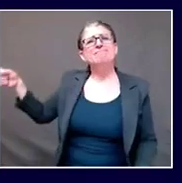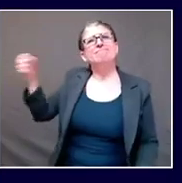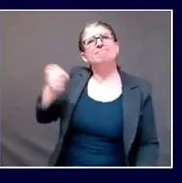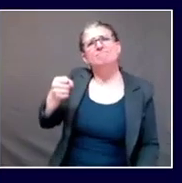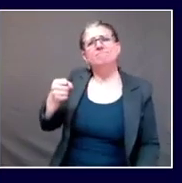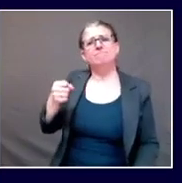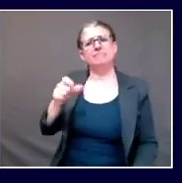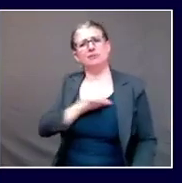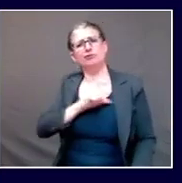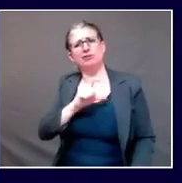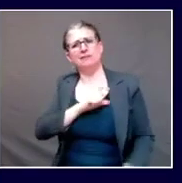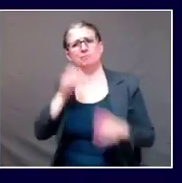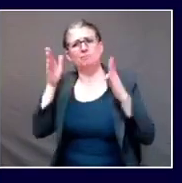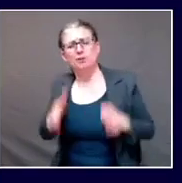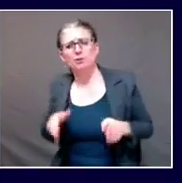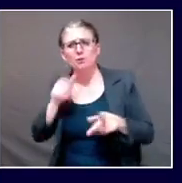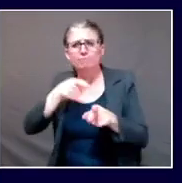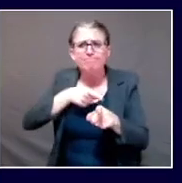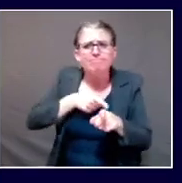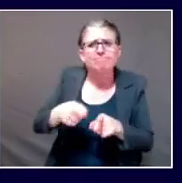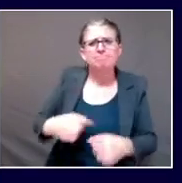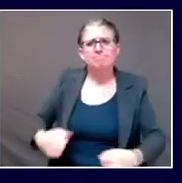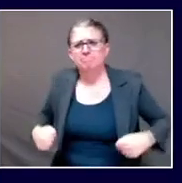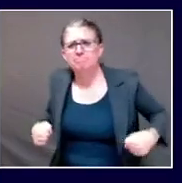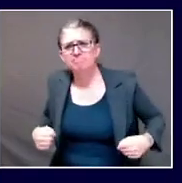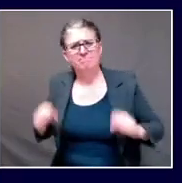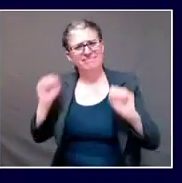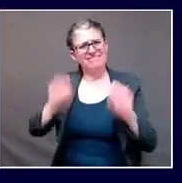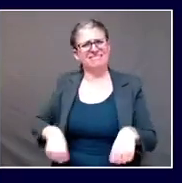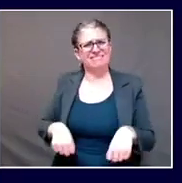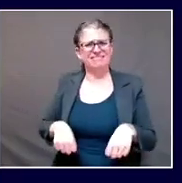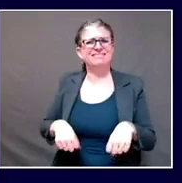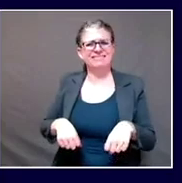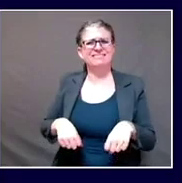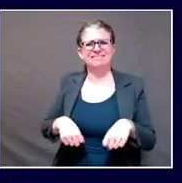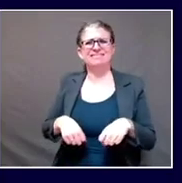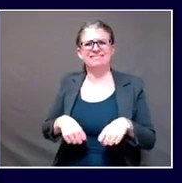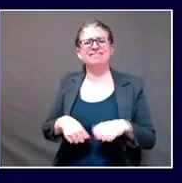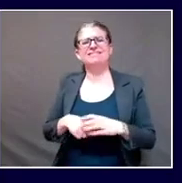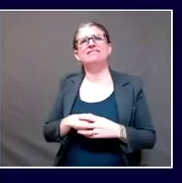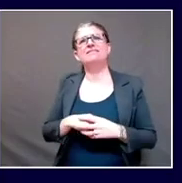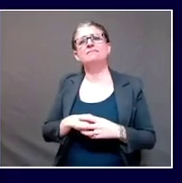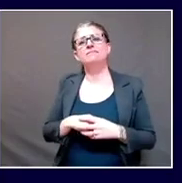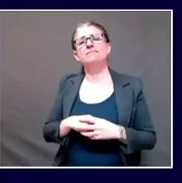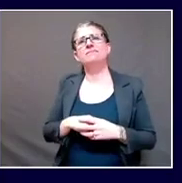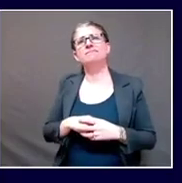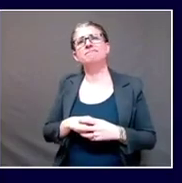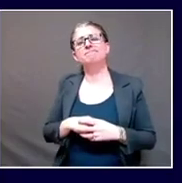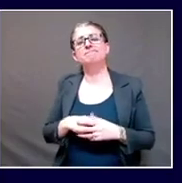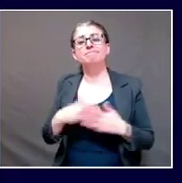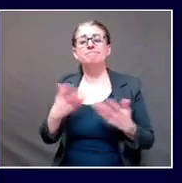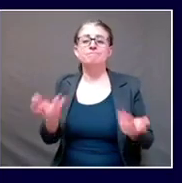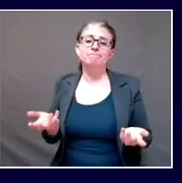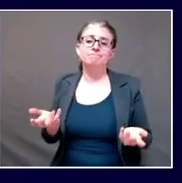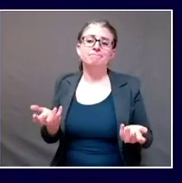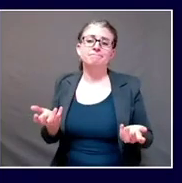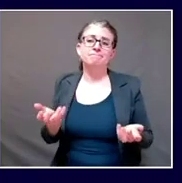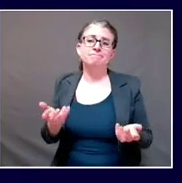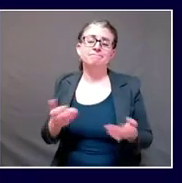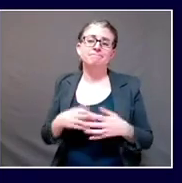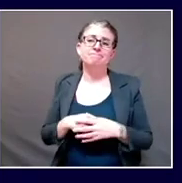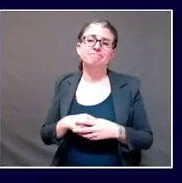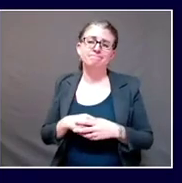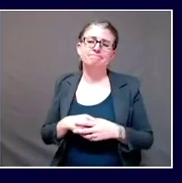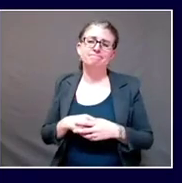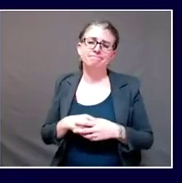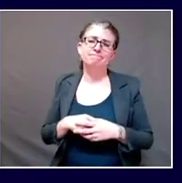of year, which it is, maybe they ought to be doing that. Uh, and, um, they can have, they can have, they can reach out to the